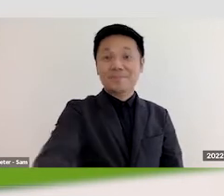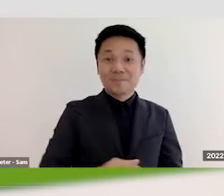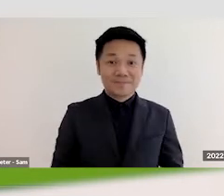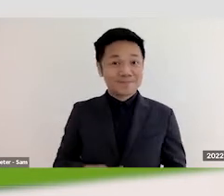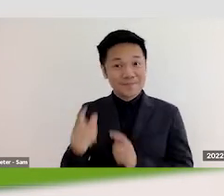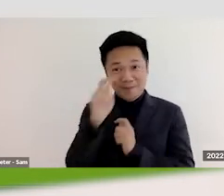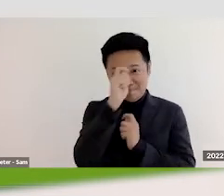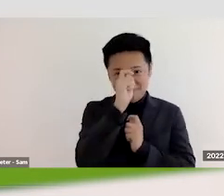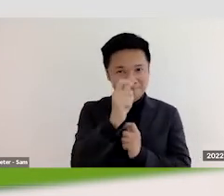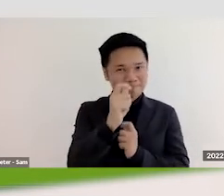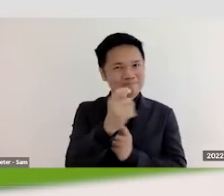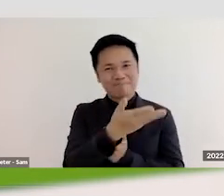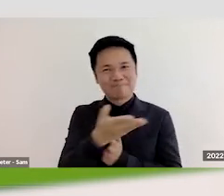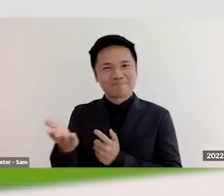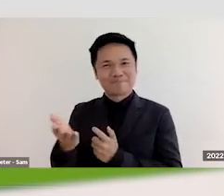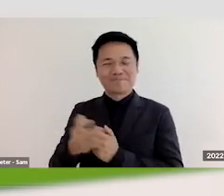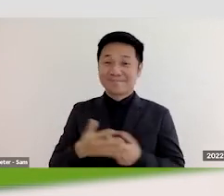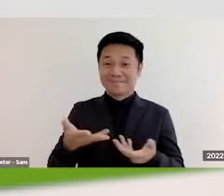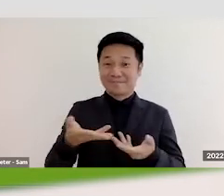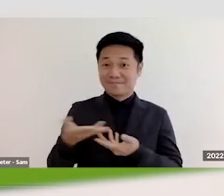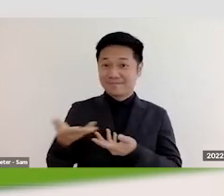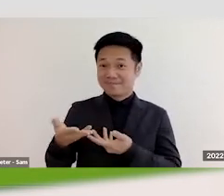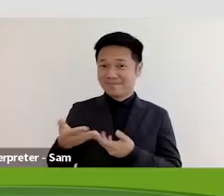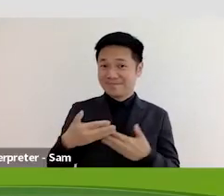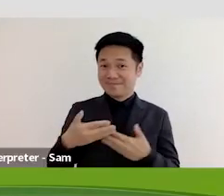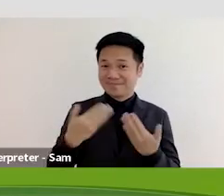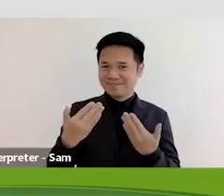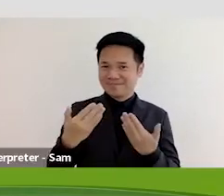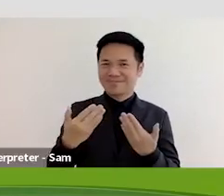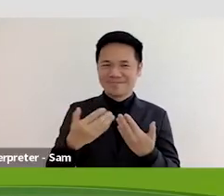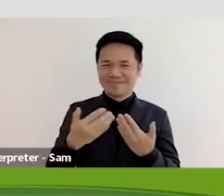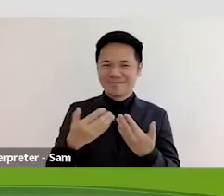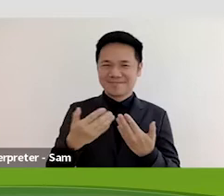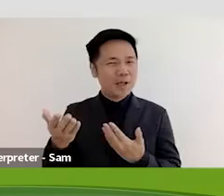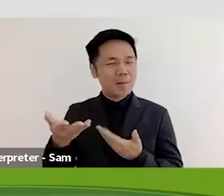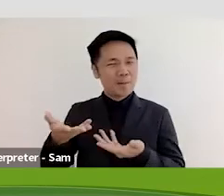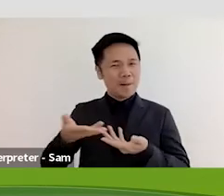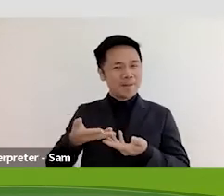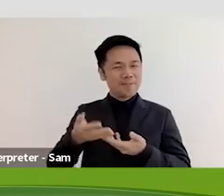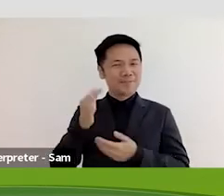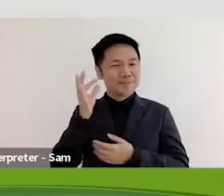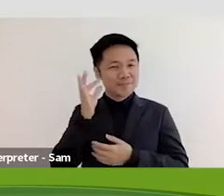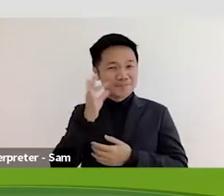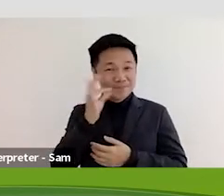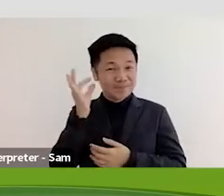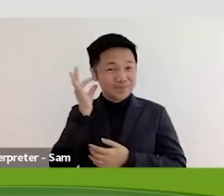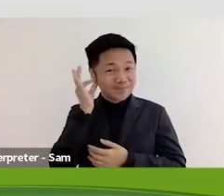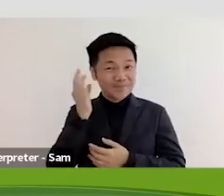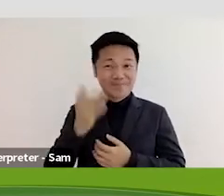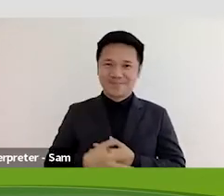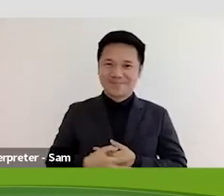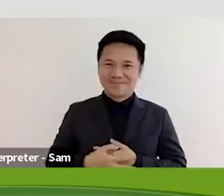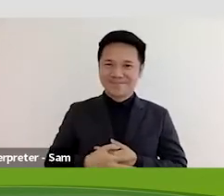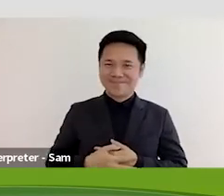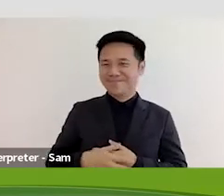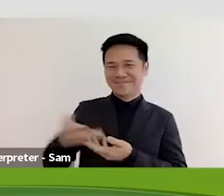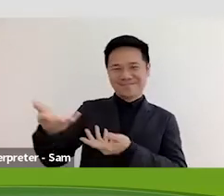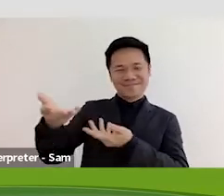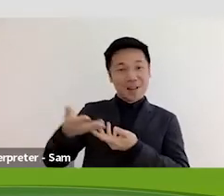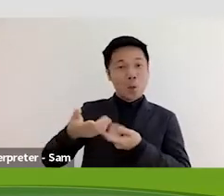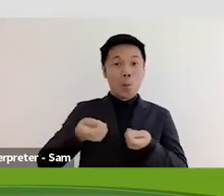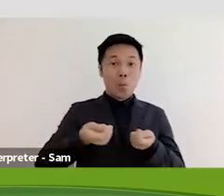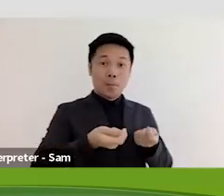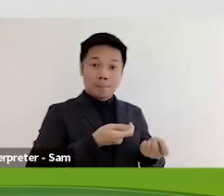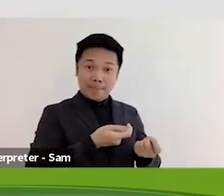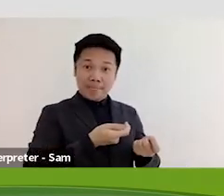Excellencies, distinguished guests, ladies and gentlemen, welcome back. I now have the pleasure of introducing the moderators